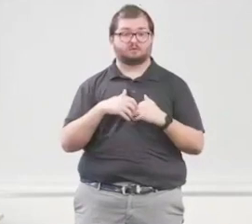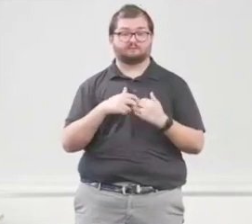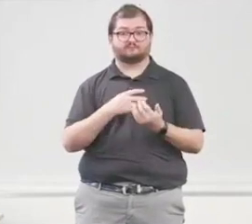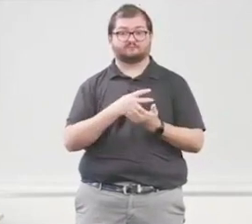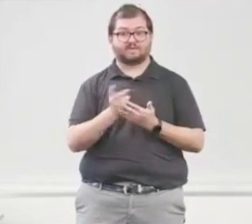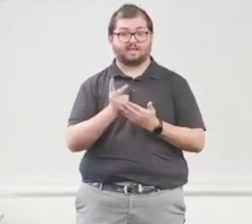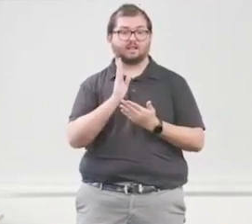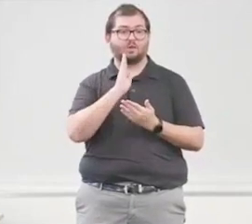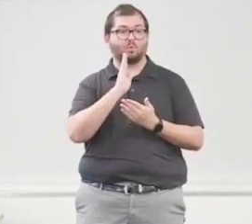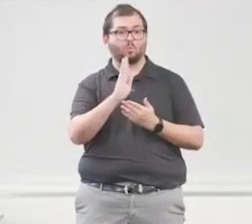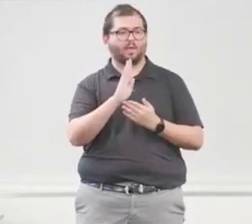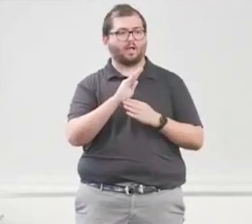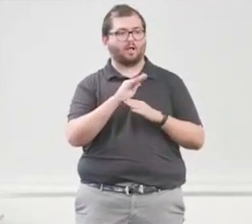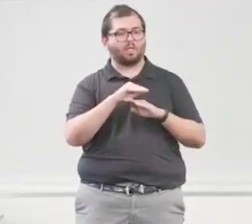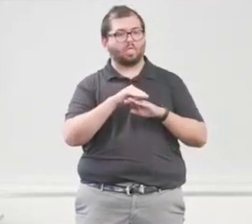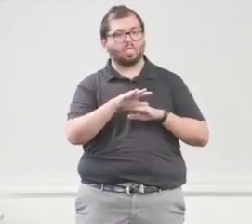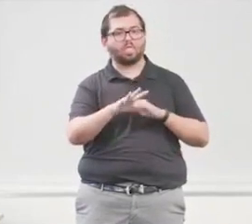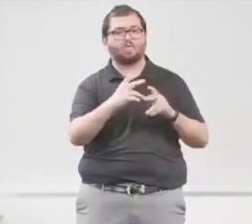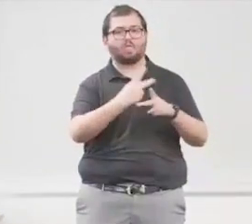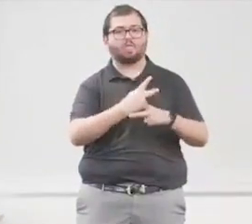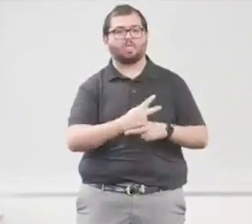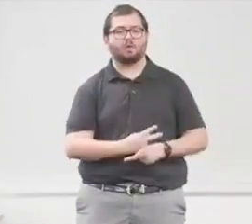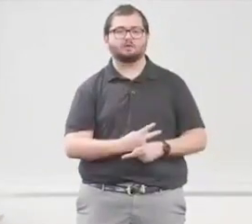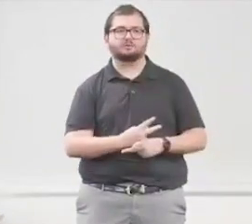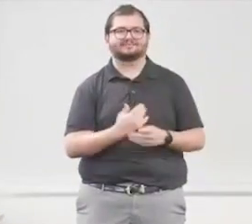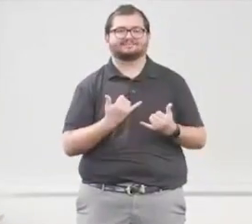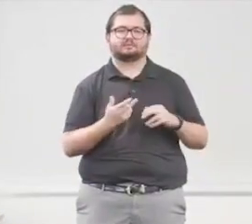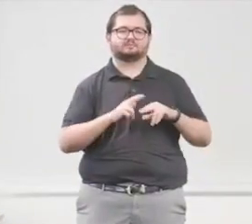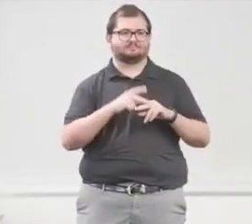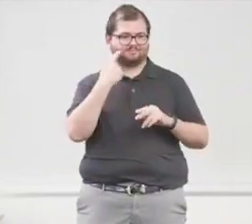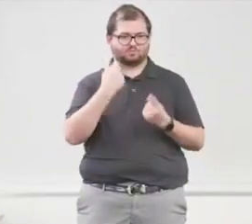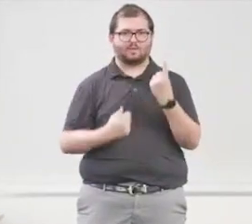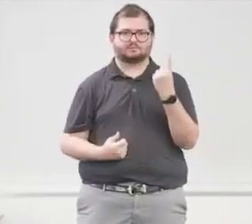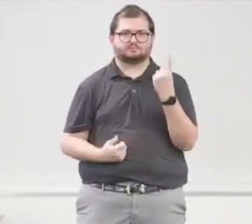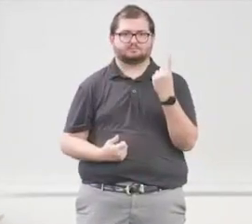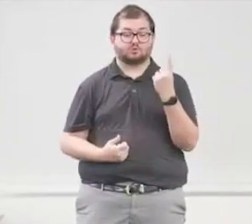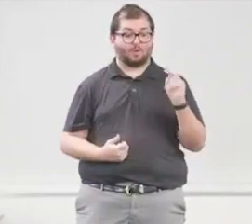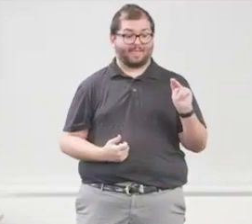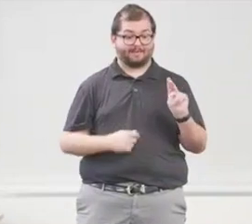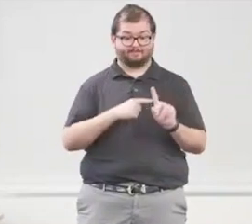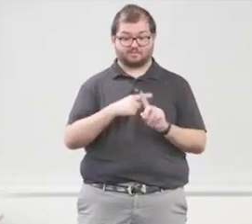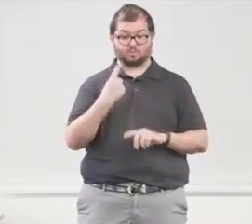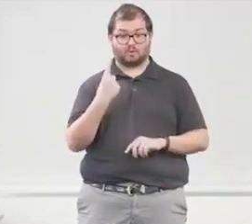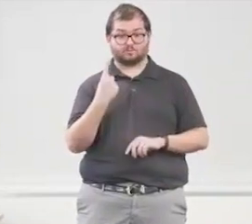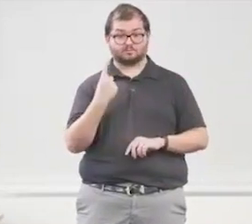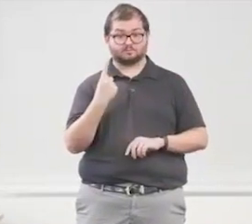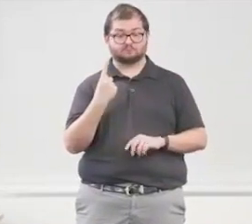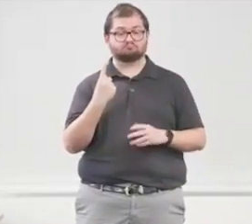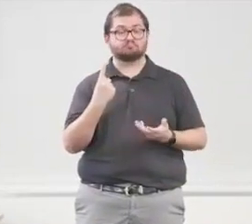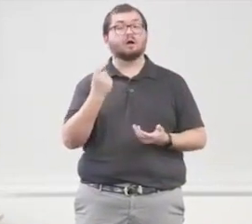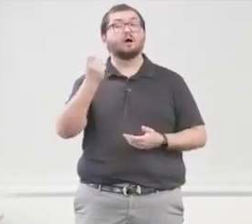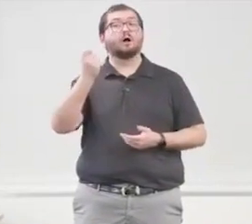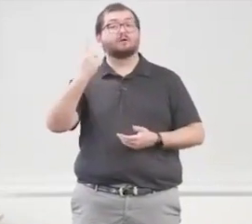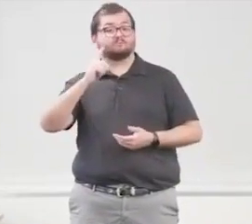every other pin down is higher. So think about N plus one. And in the case of law